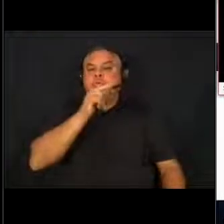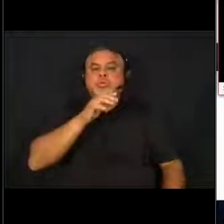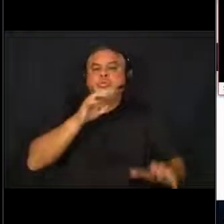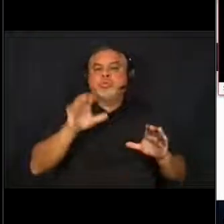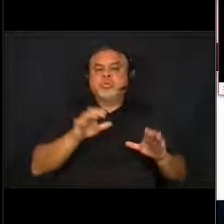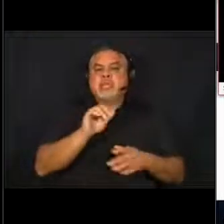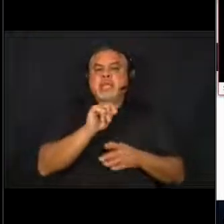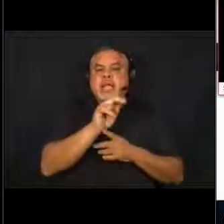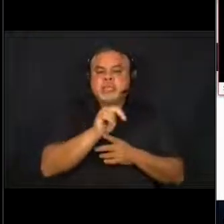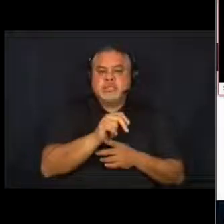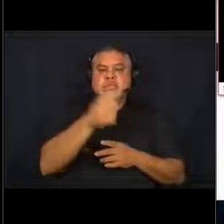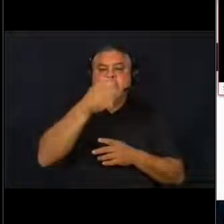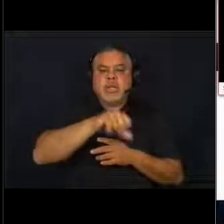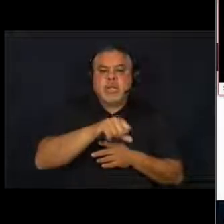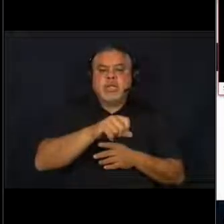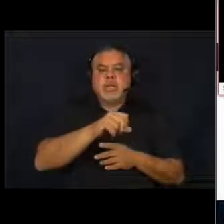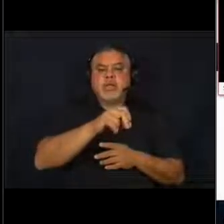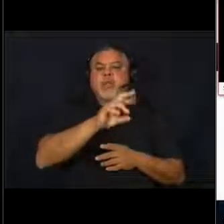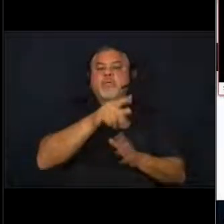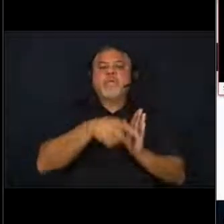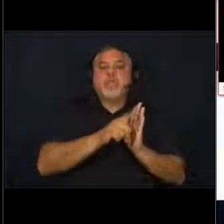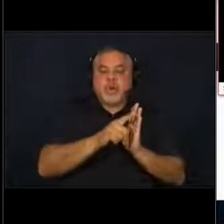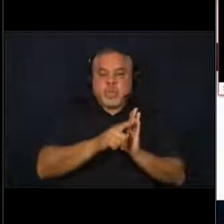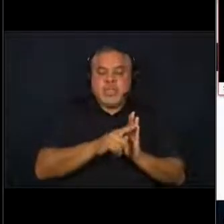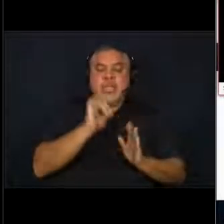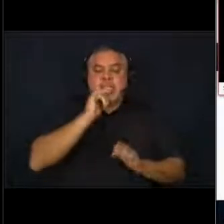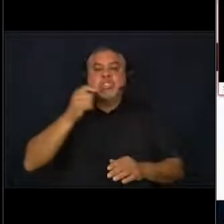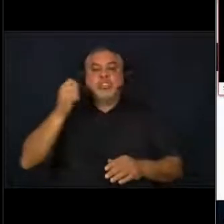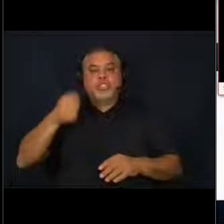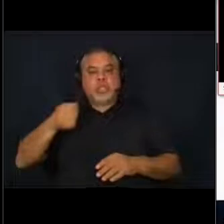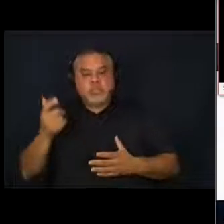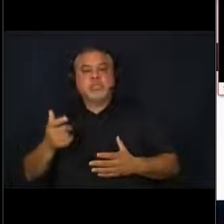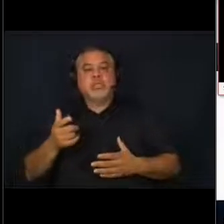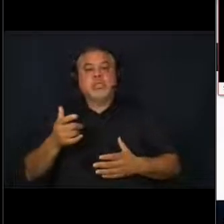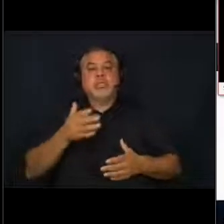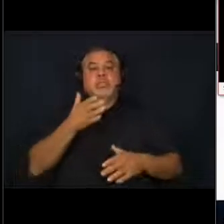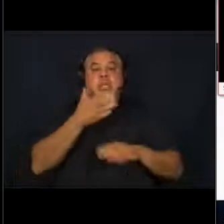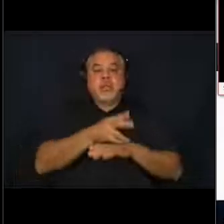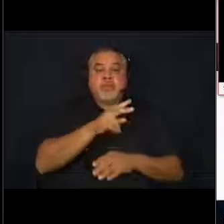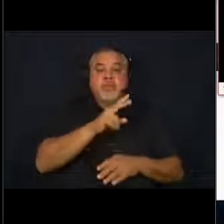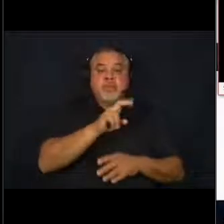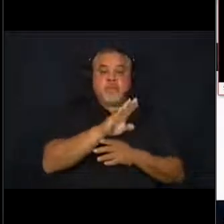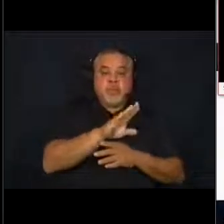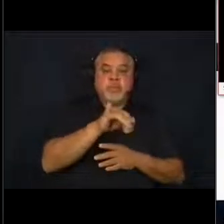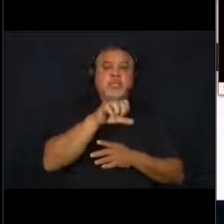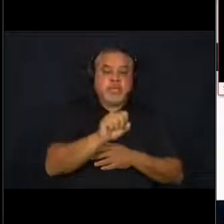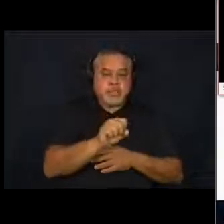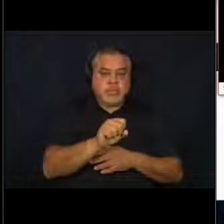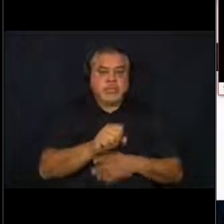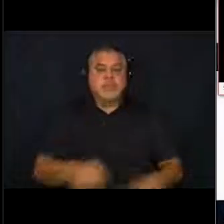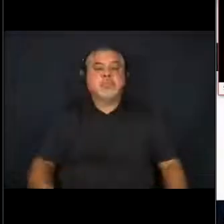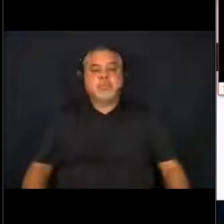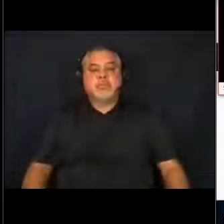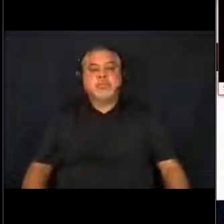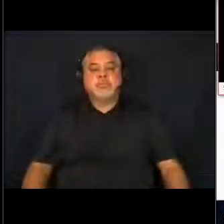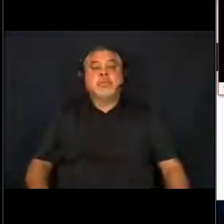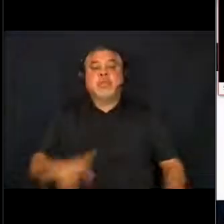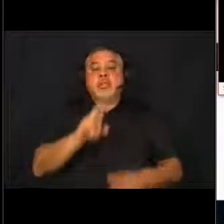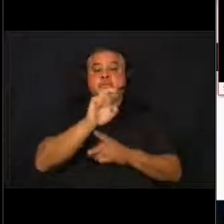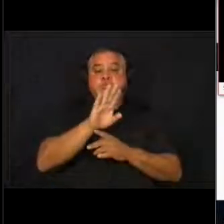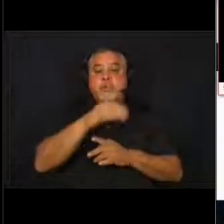of denying or reviewing? That would be the judges. Does it follow the verb? It does, so it meets that criteria. And does the verb have